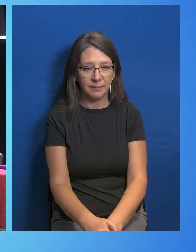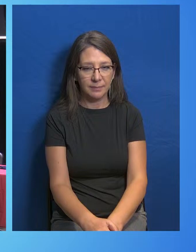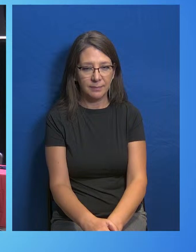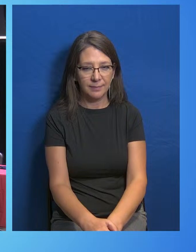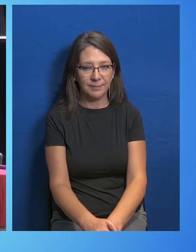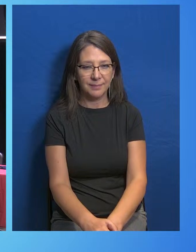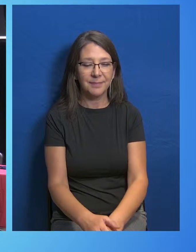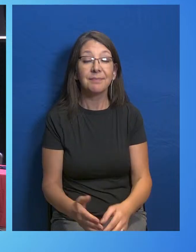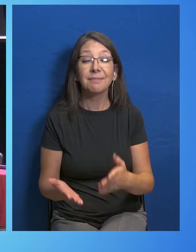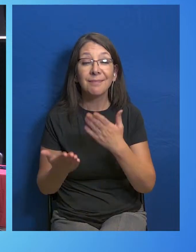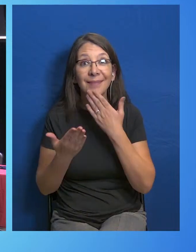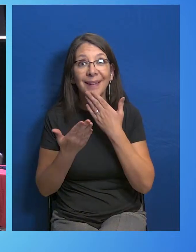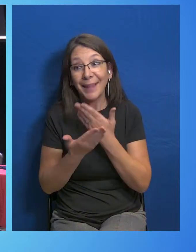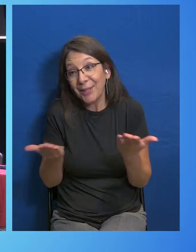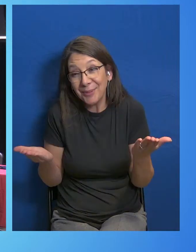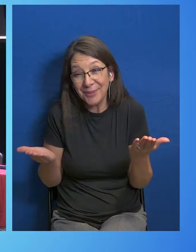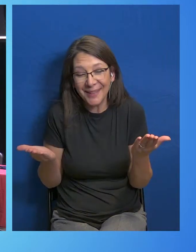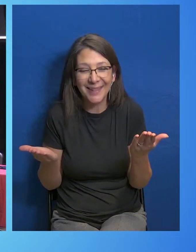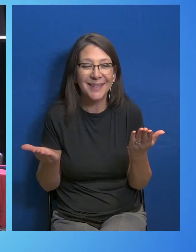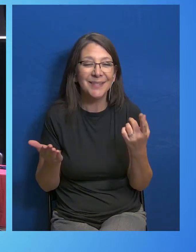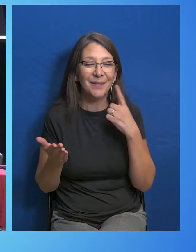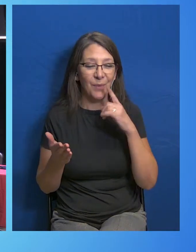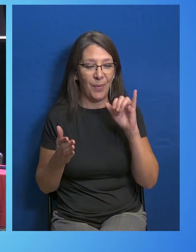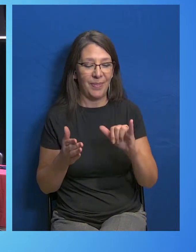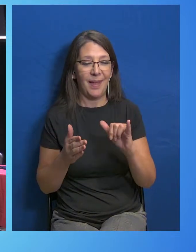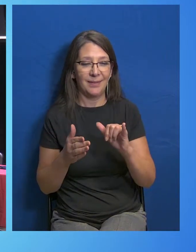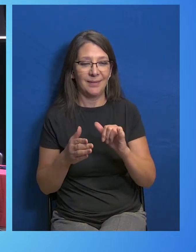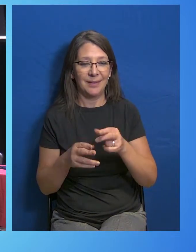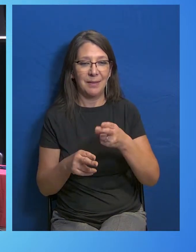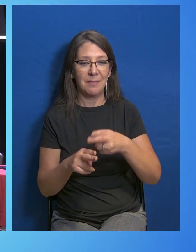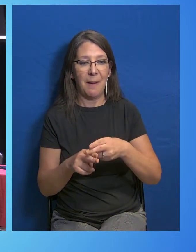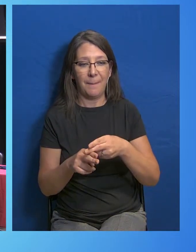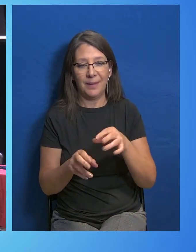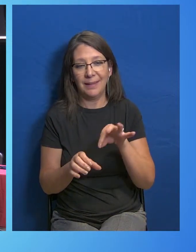Thank you all for the nomination.